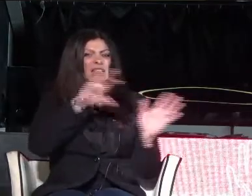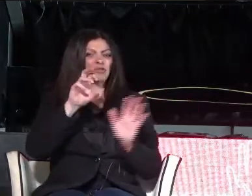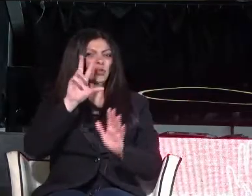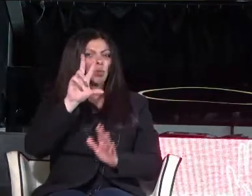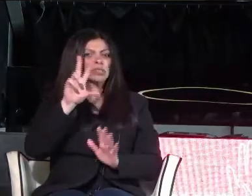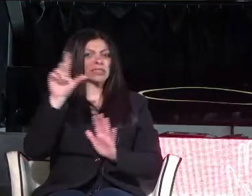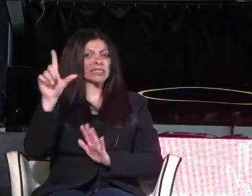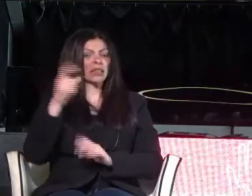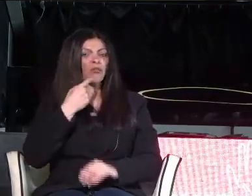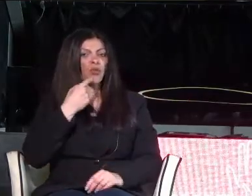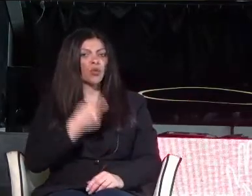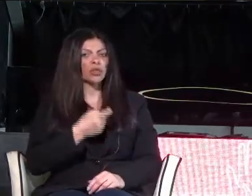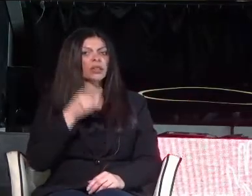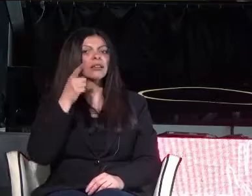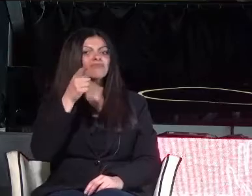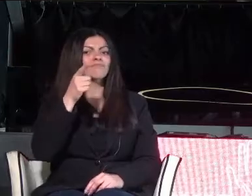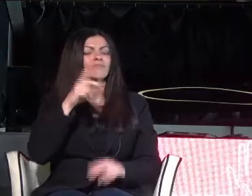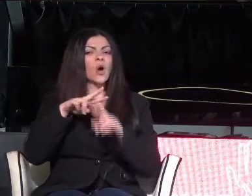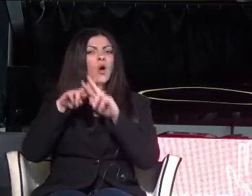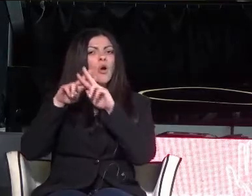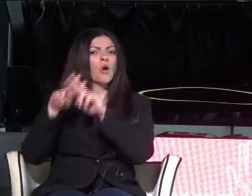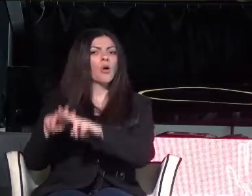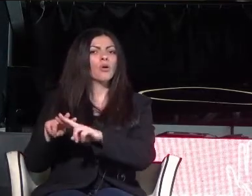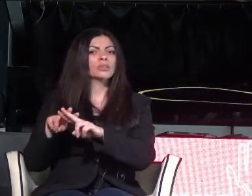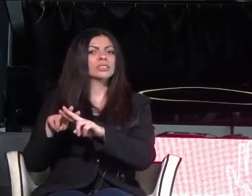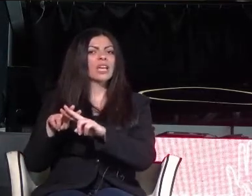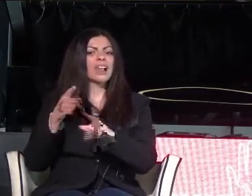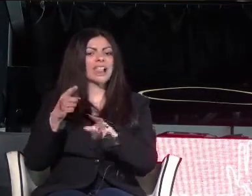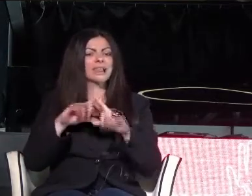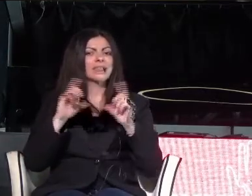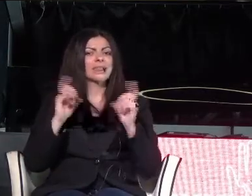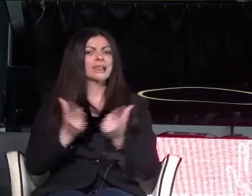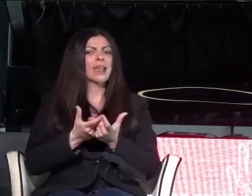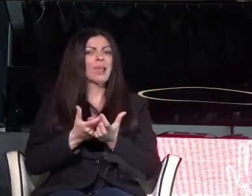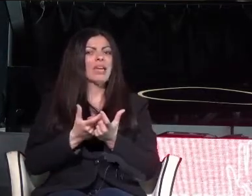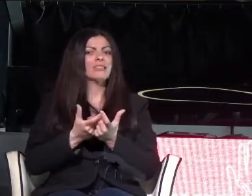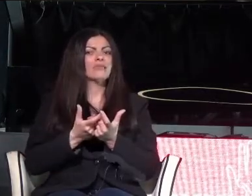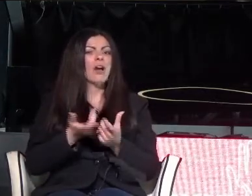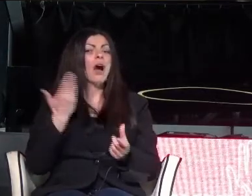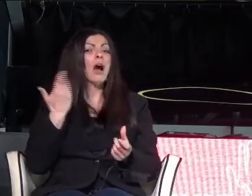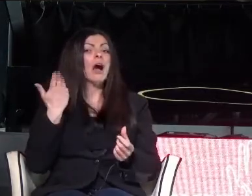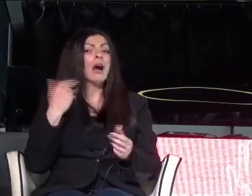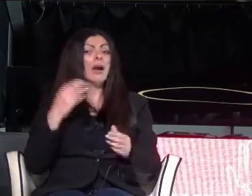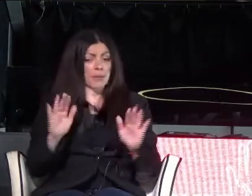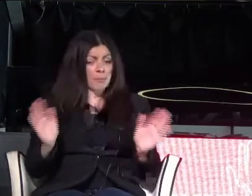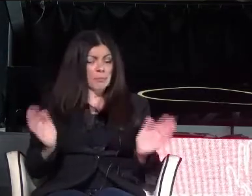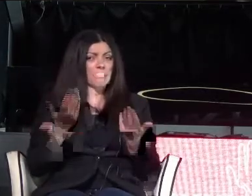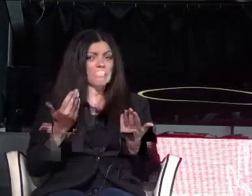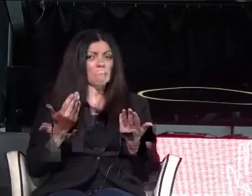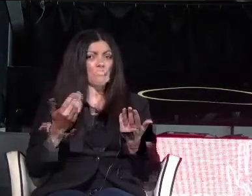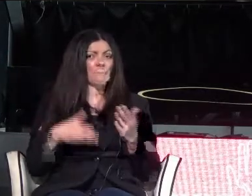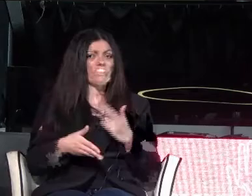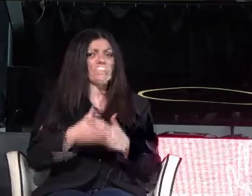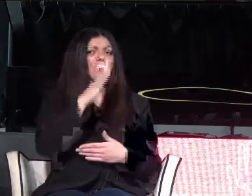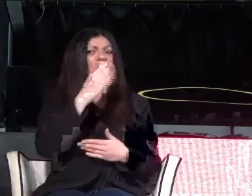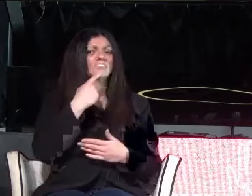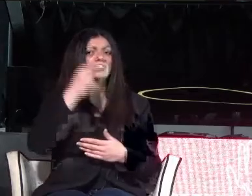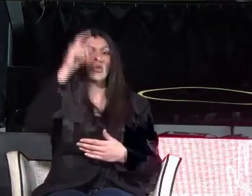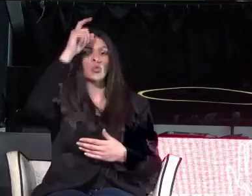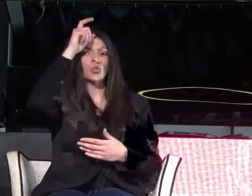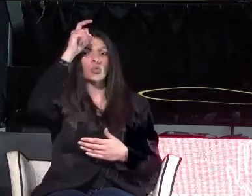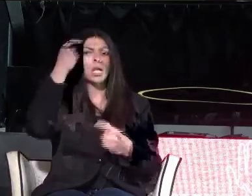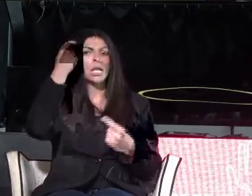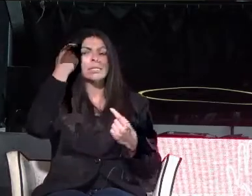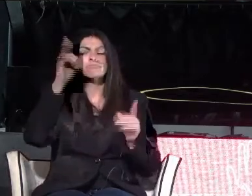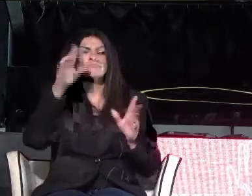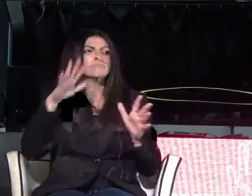Turkey. They were on the road to life of exile. That night, my uncle wasn't with them. He had to